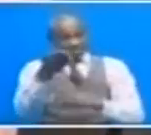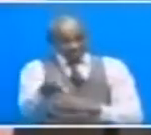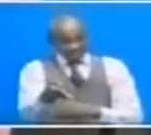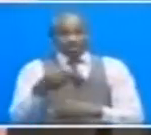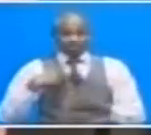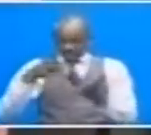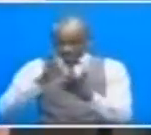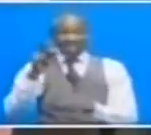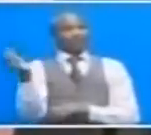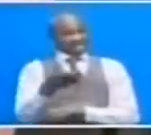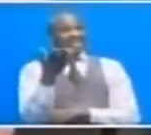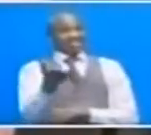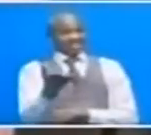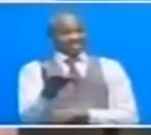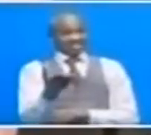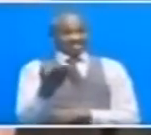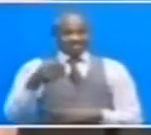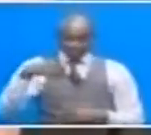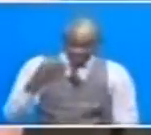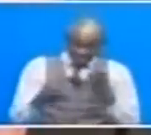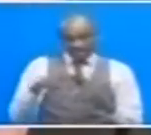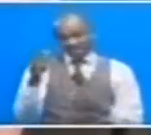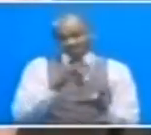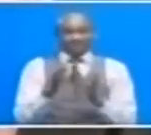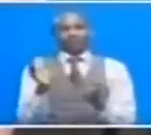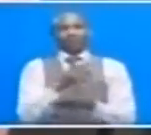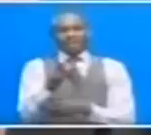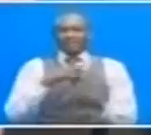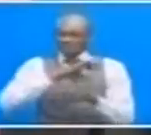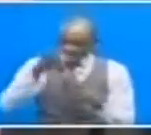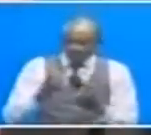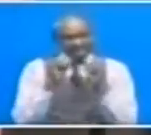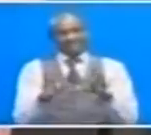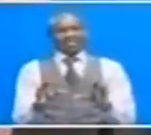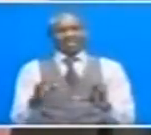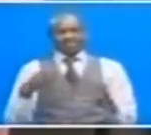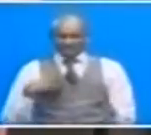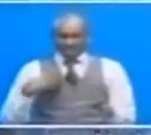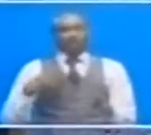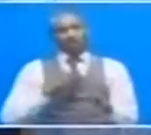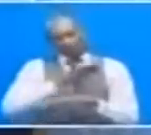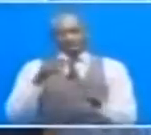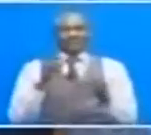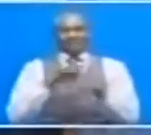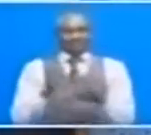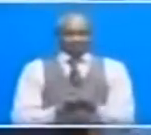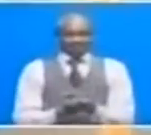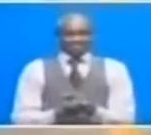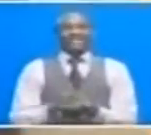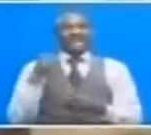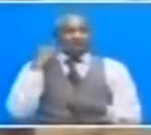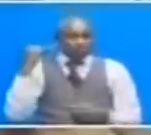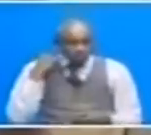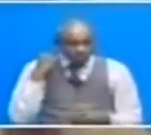in payment of salaries. Maybe something was removed. But not all of them. It was not removed across the board. Nakuru Health Strike Day